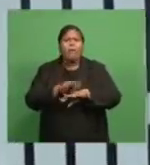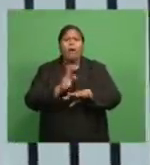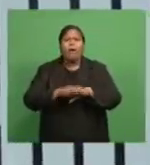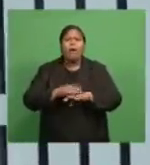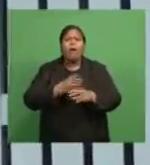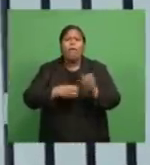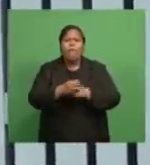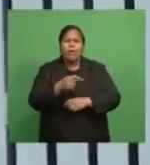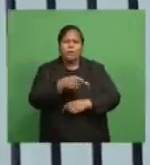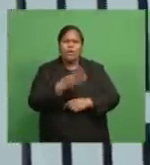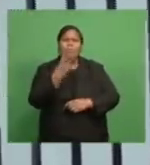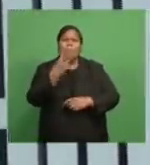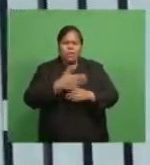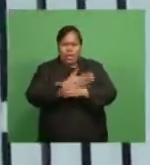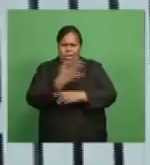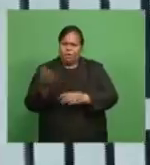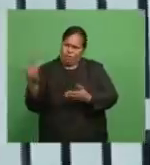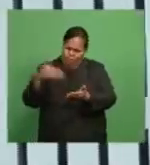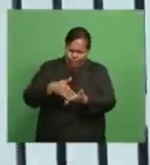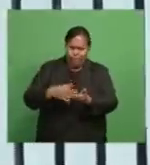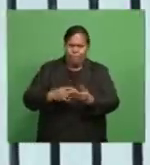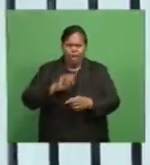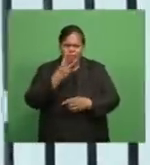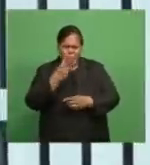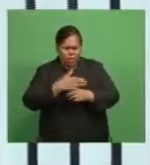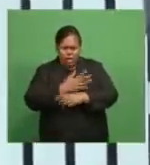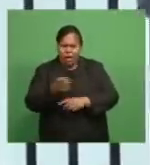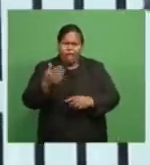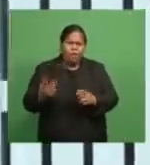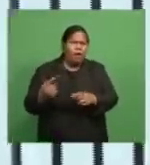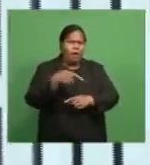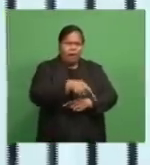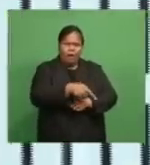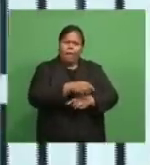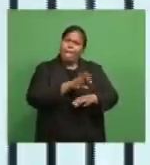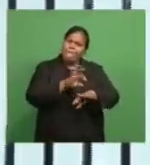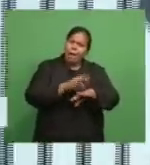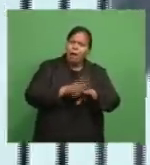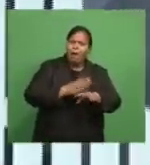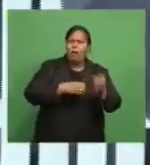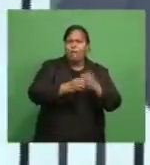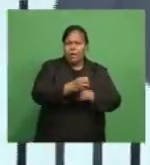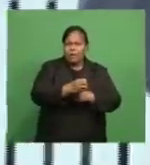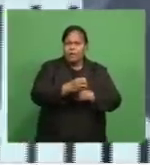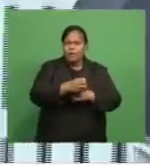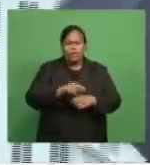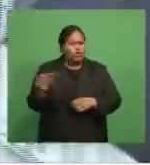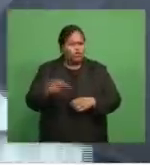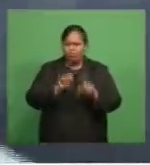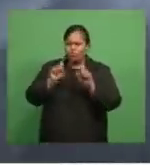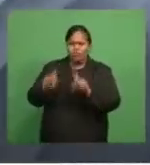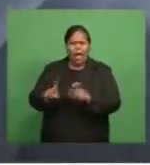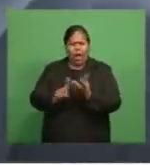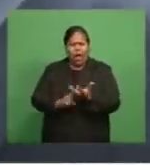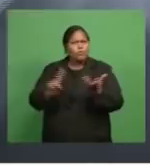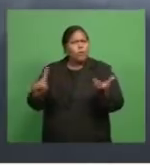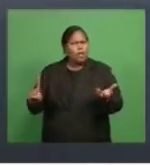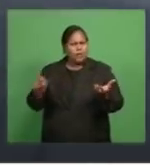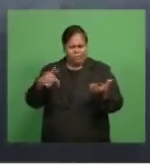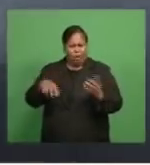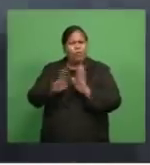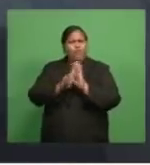in Suva 3 days later, requesting for an urgent procedure of marriage. She was supposed to remain in mandatory self-isolation due